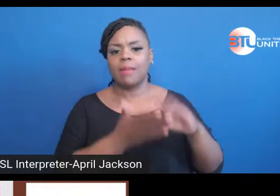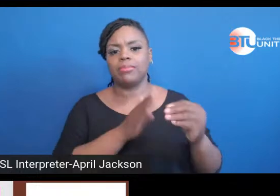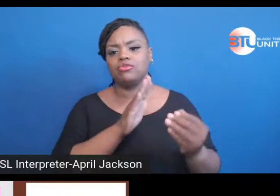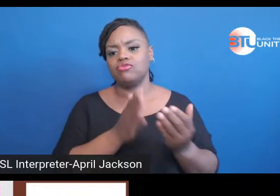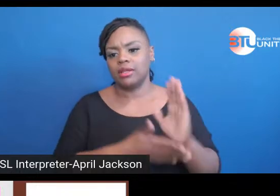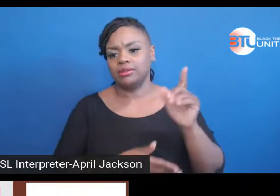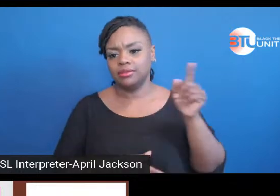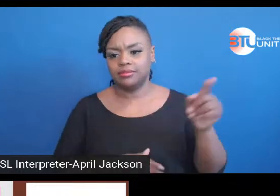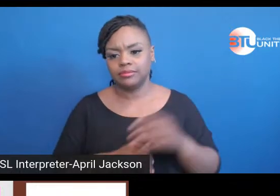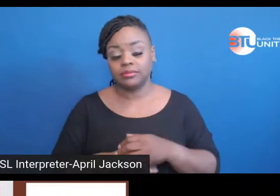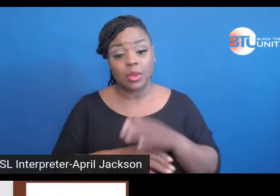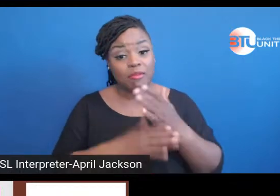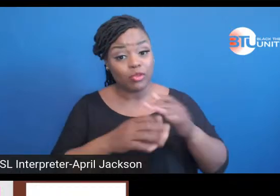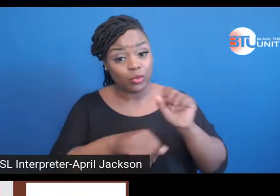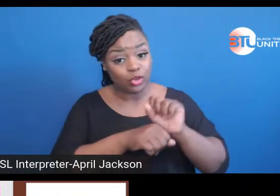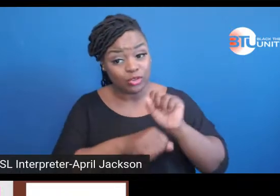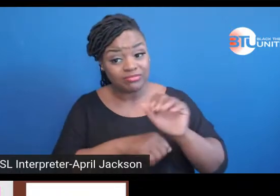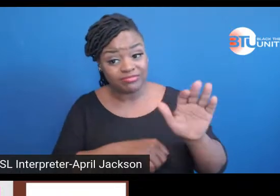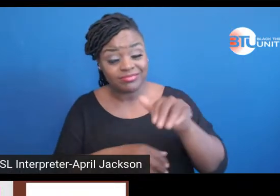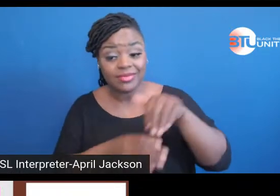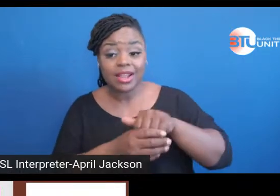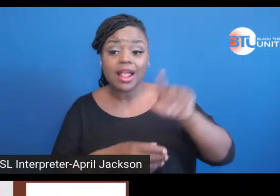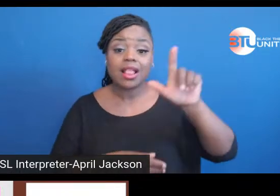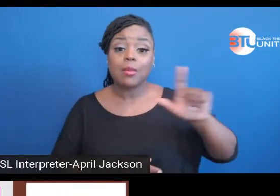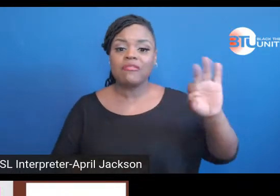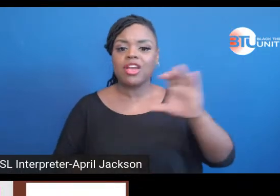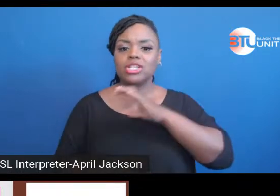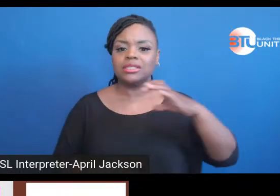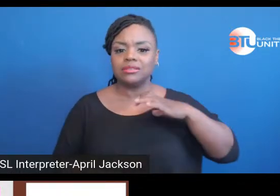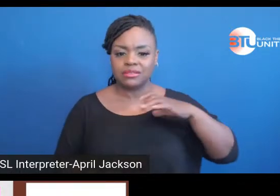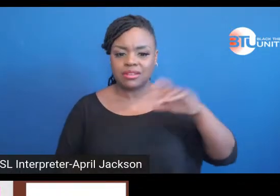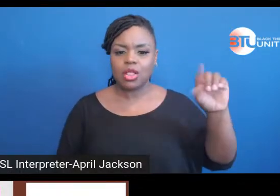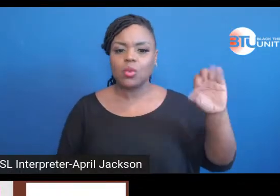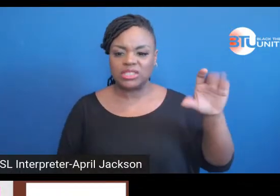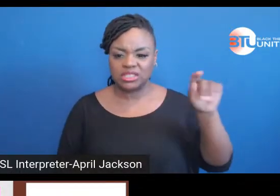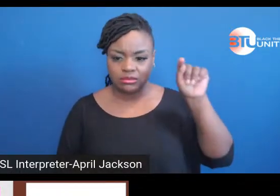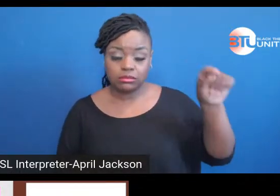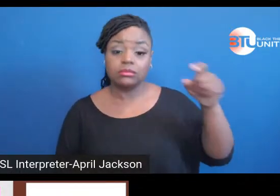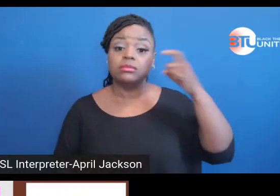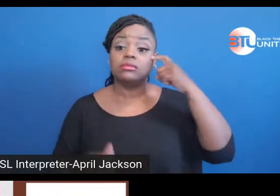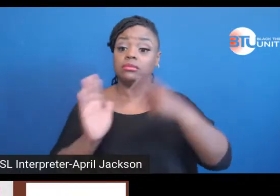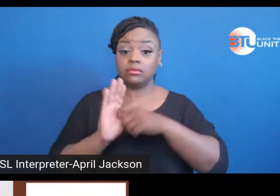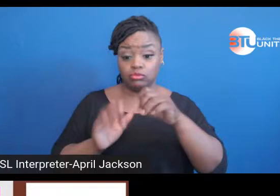of Congress, and it's a public notice that you created it and that you own it.